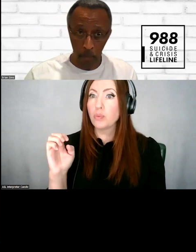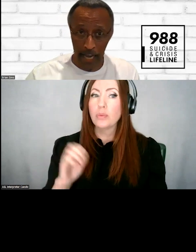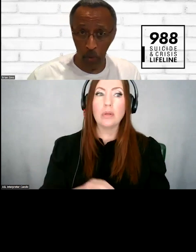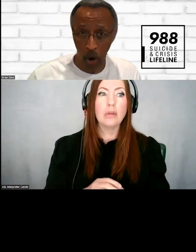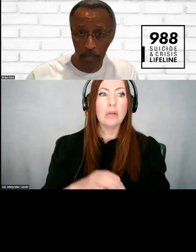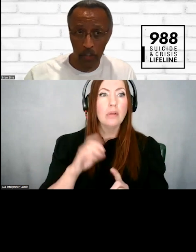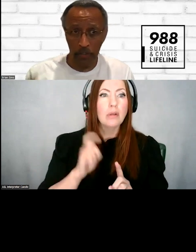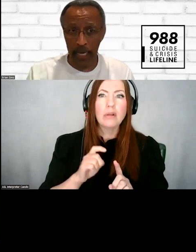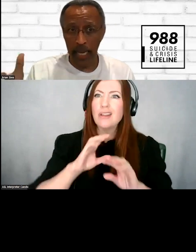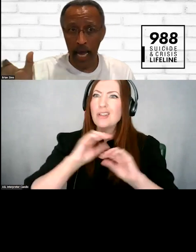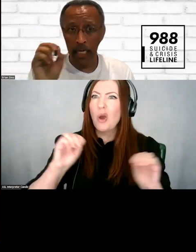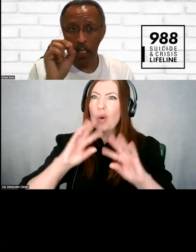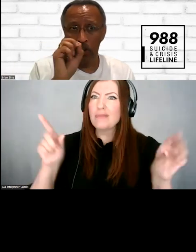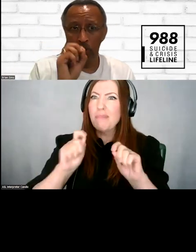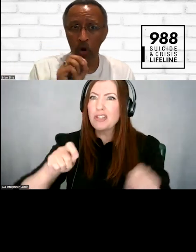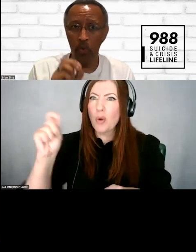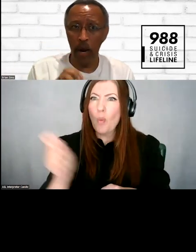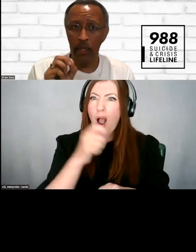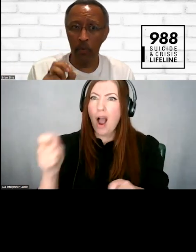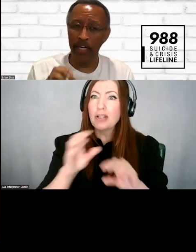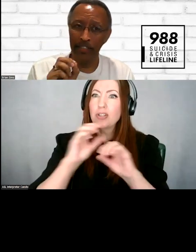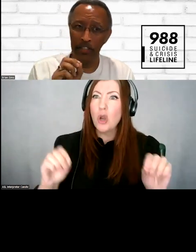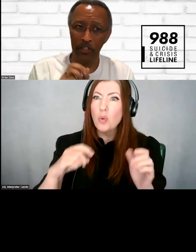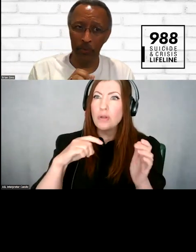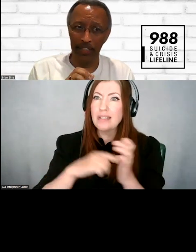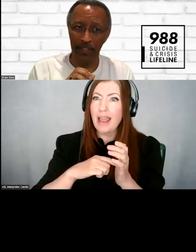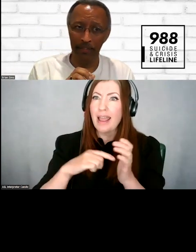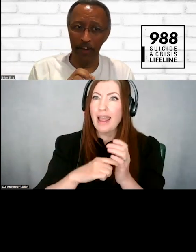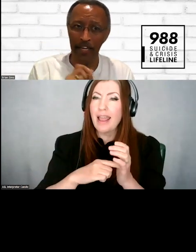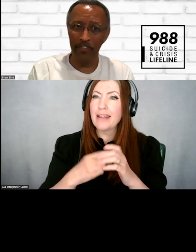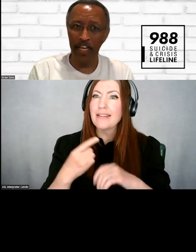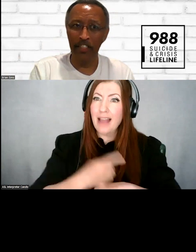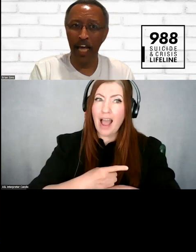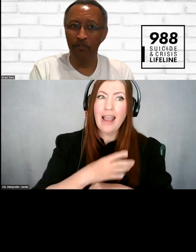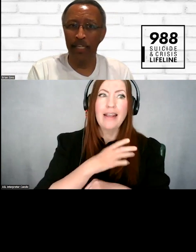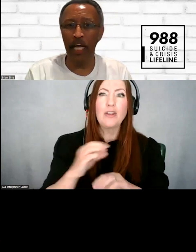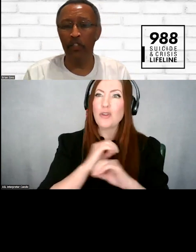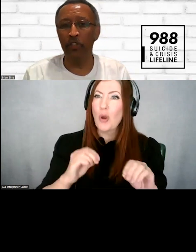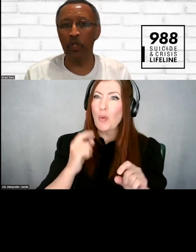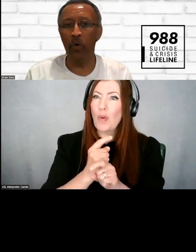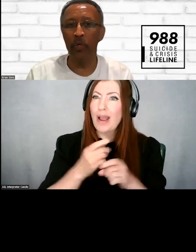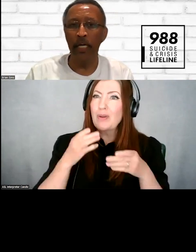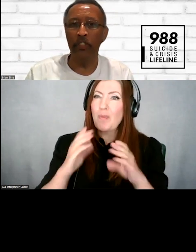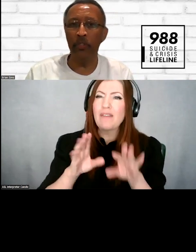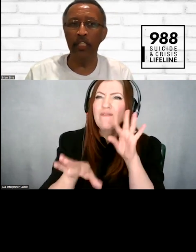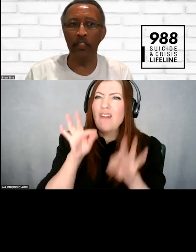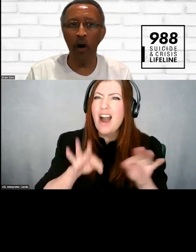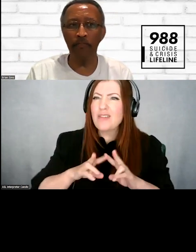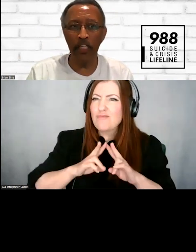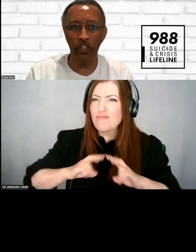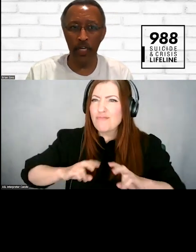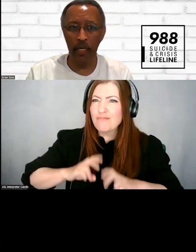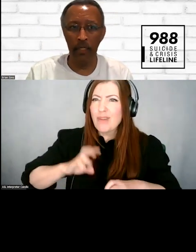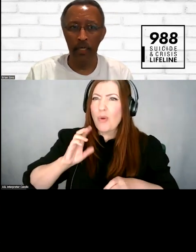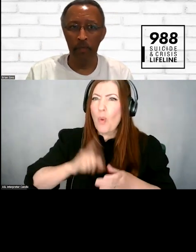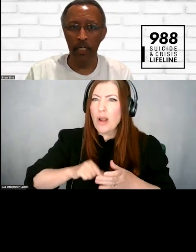There's no magic wand, there's no deadline, and there's no right way to do it. Find the things that resonate in your soul and do these as